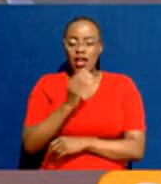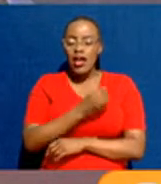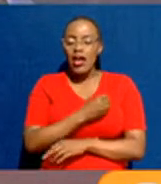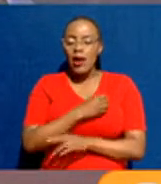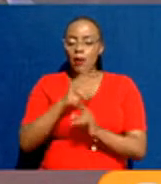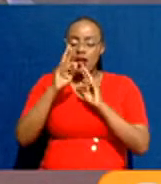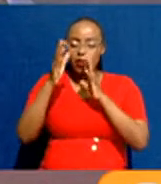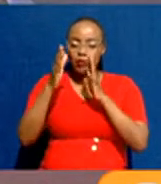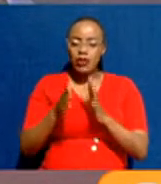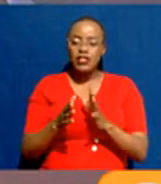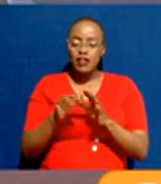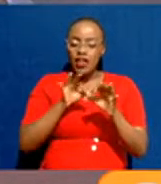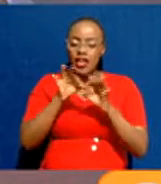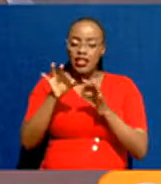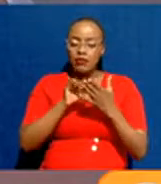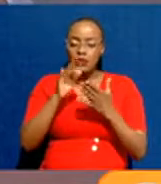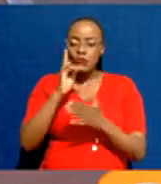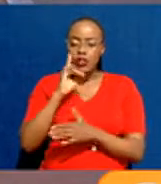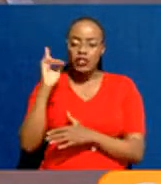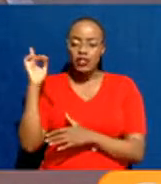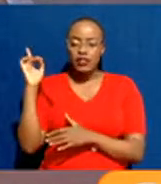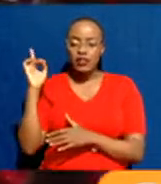Mugambi has the details.